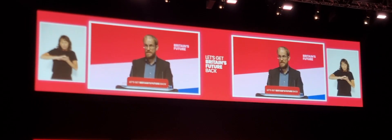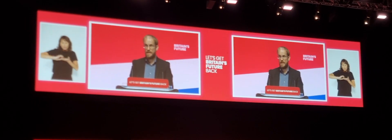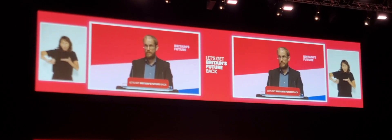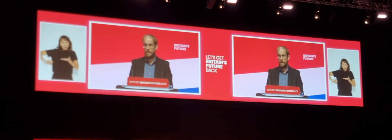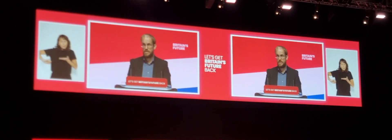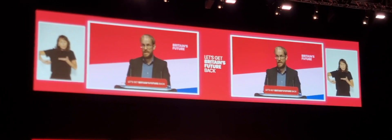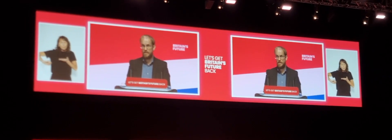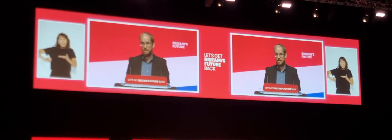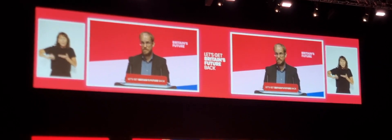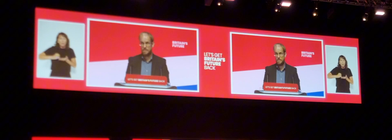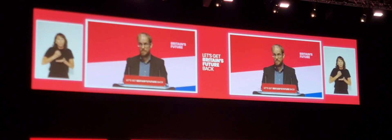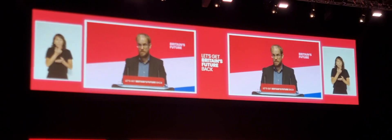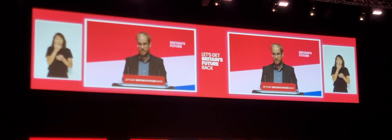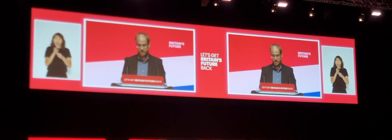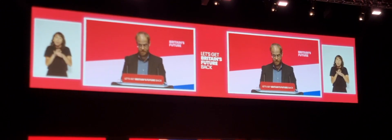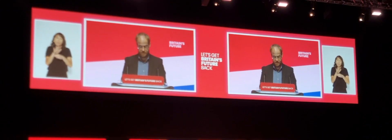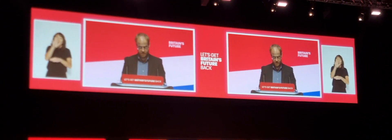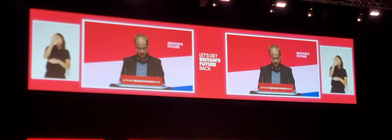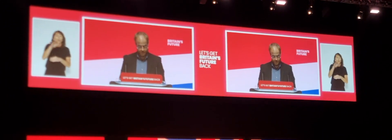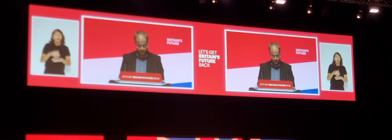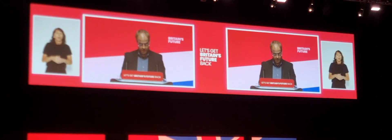a promising future.